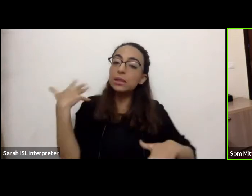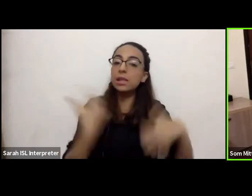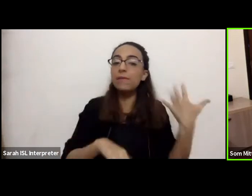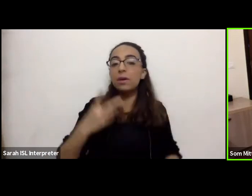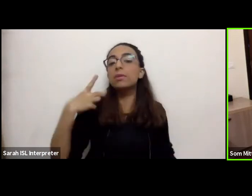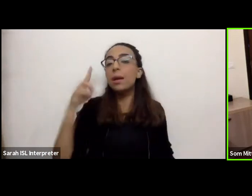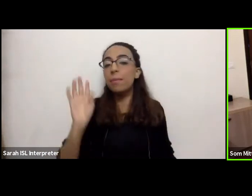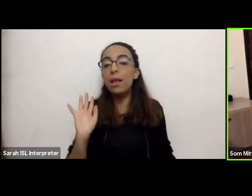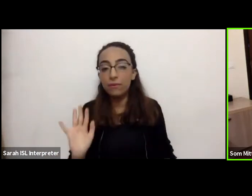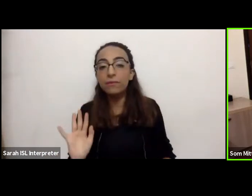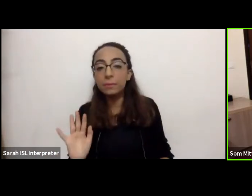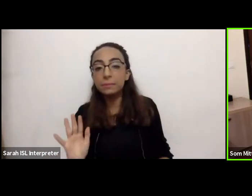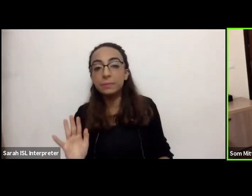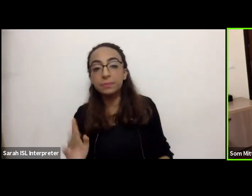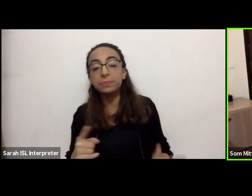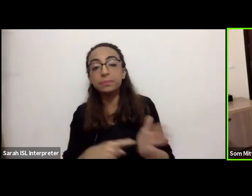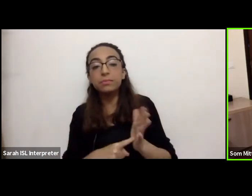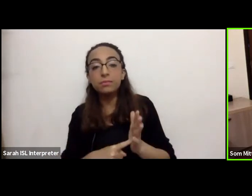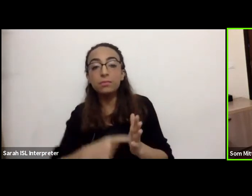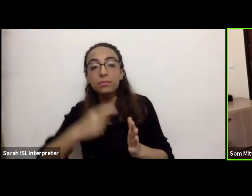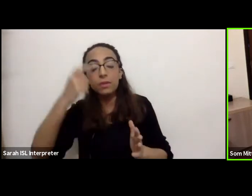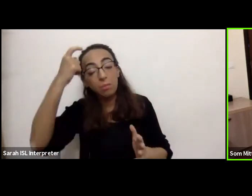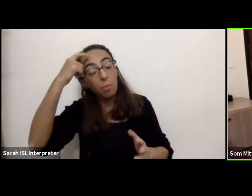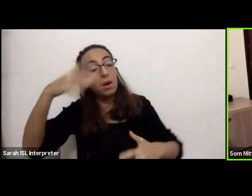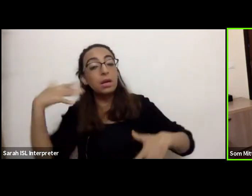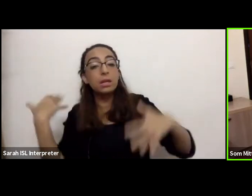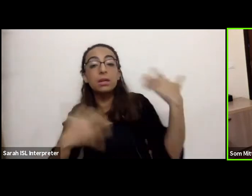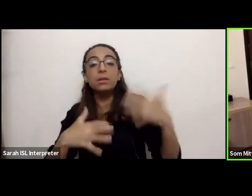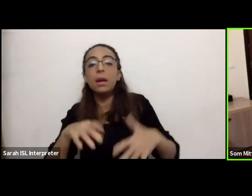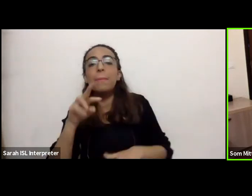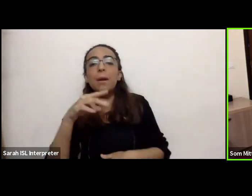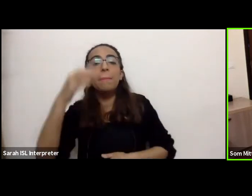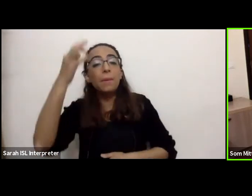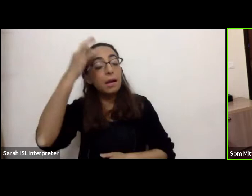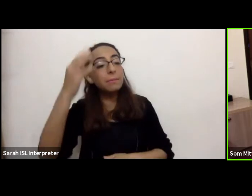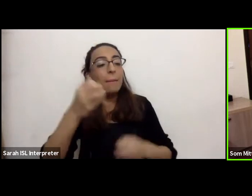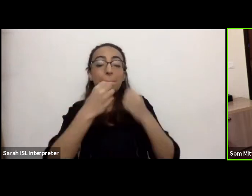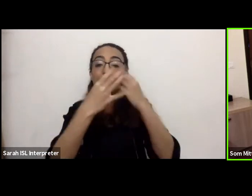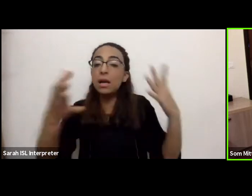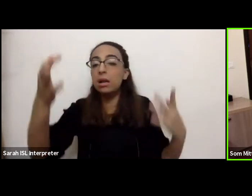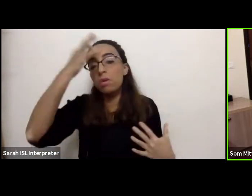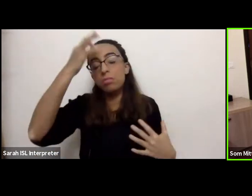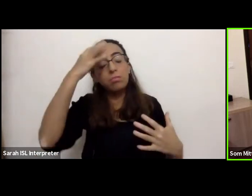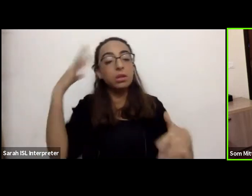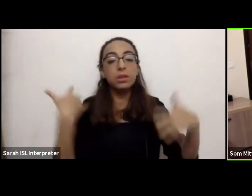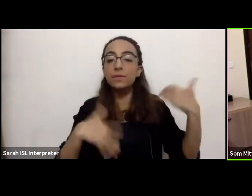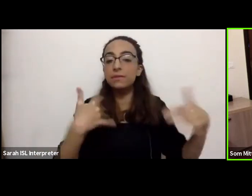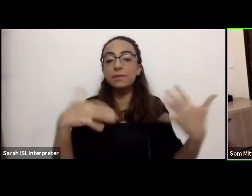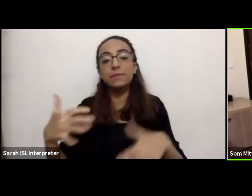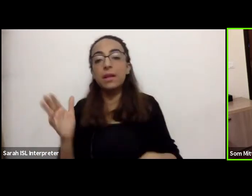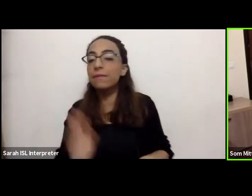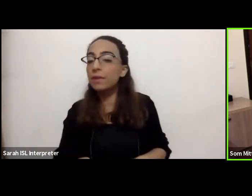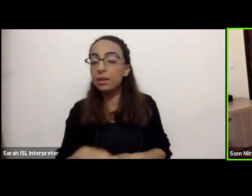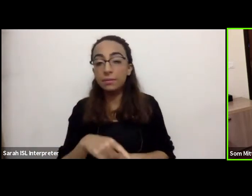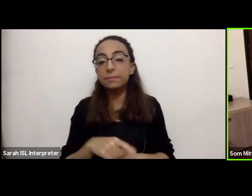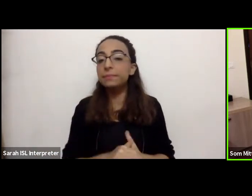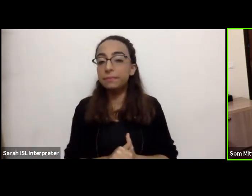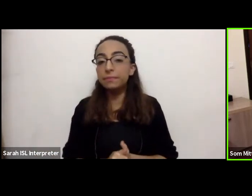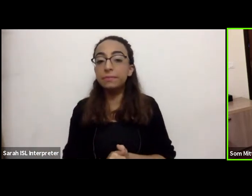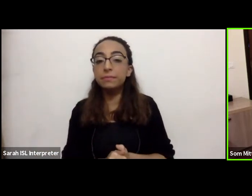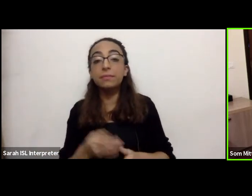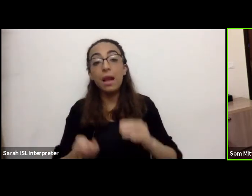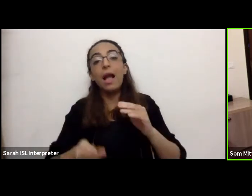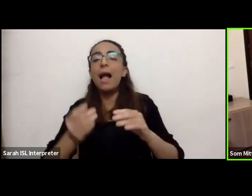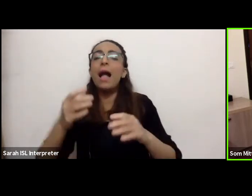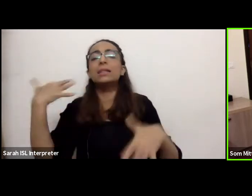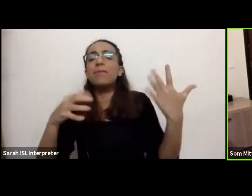these problems were, obviously, when we say problems, a lot of people face them, were more than many others. And